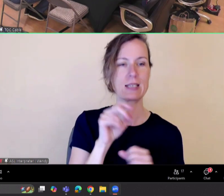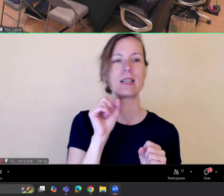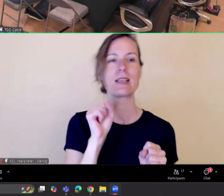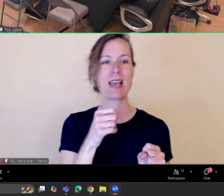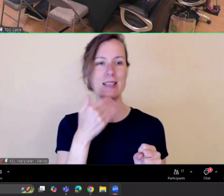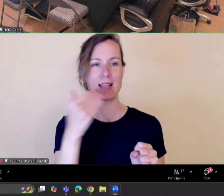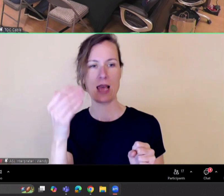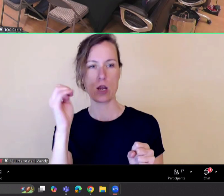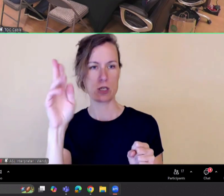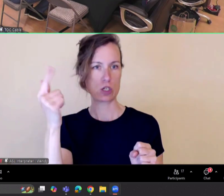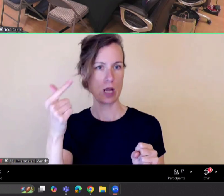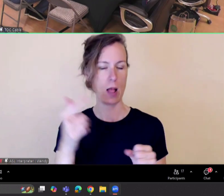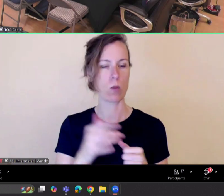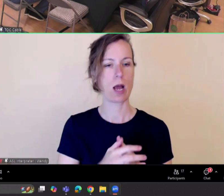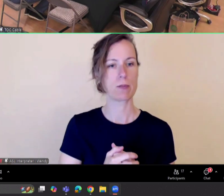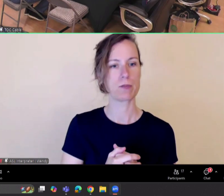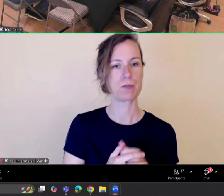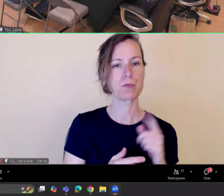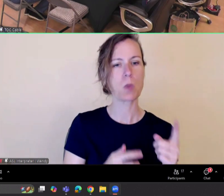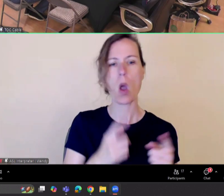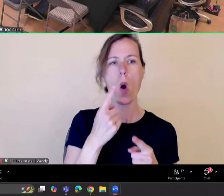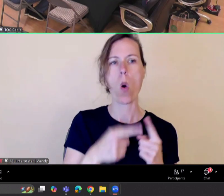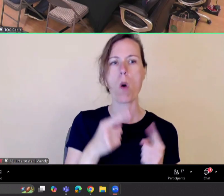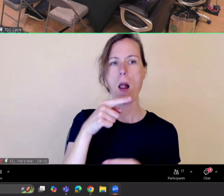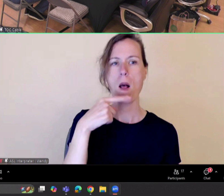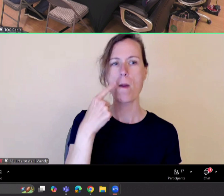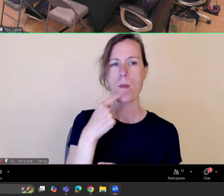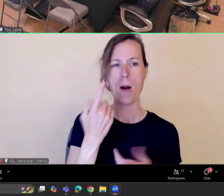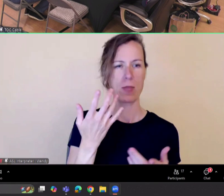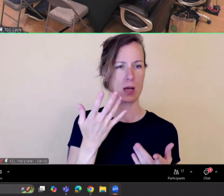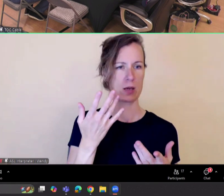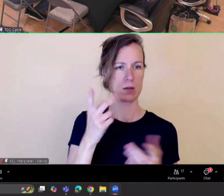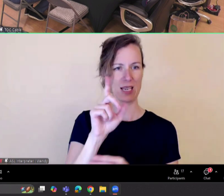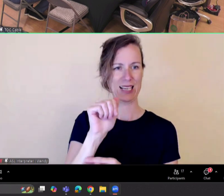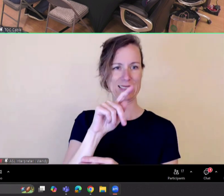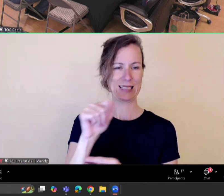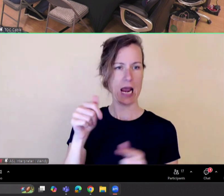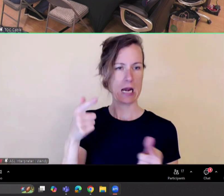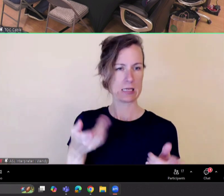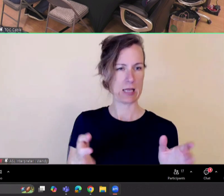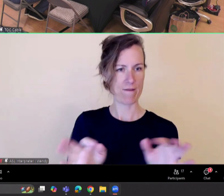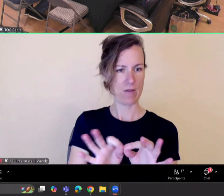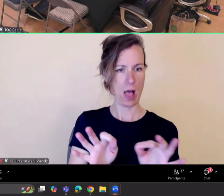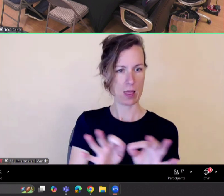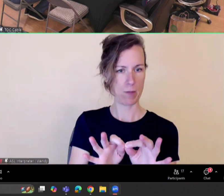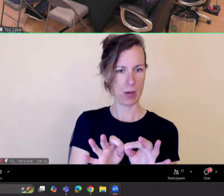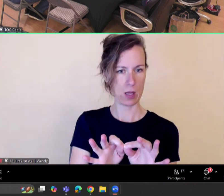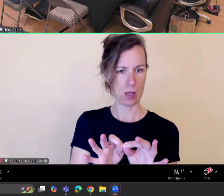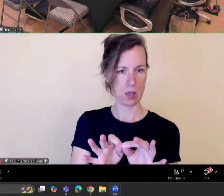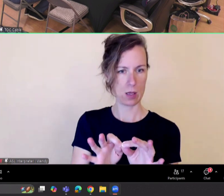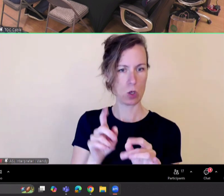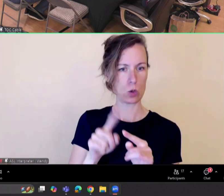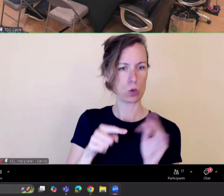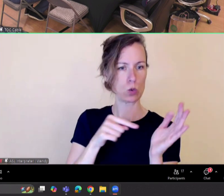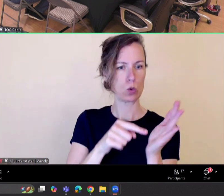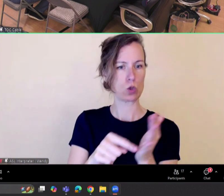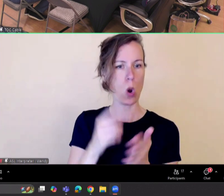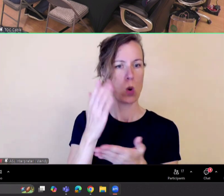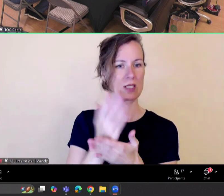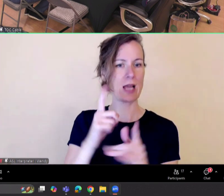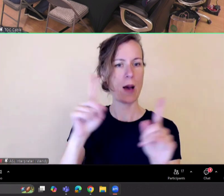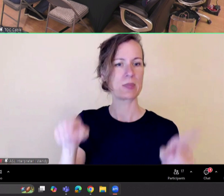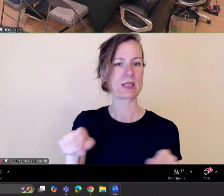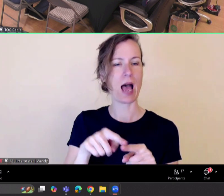available data is available to demonstrate that stop sign cameras increase safety, not just at the intersection, but like in the neighborhood as a